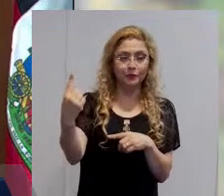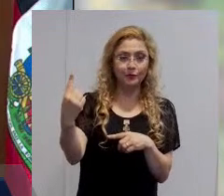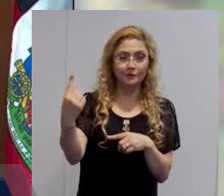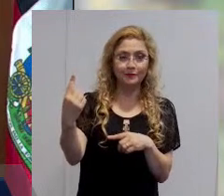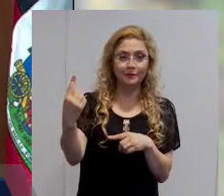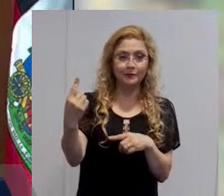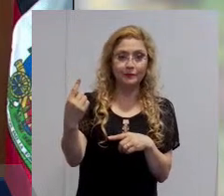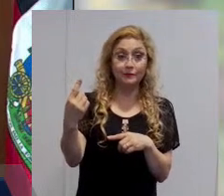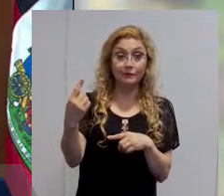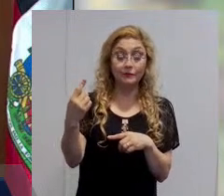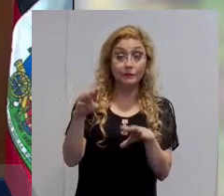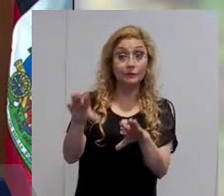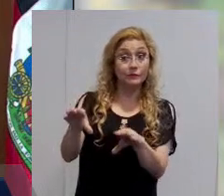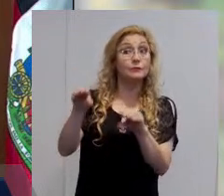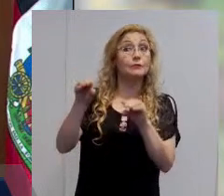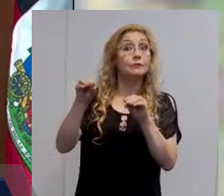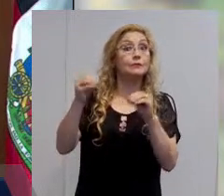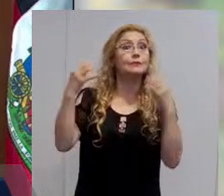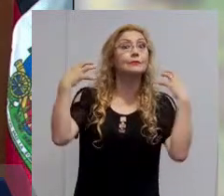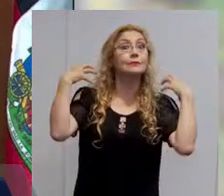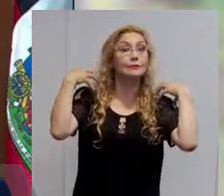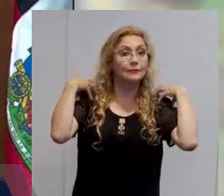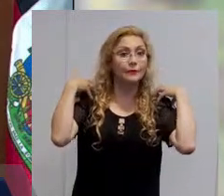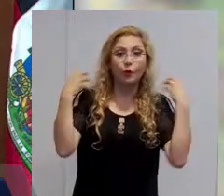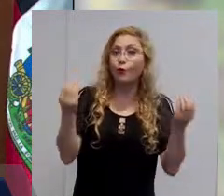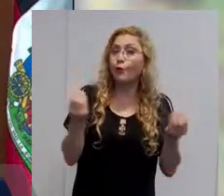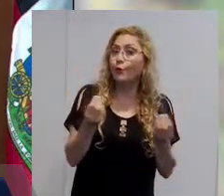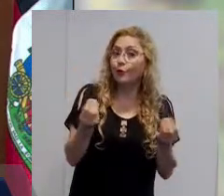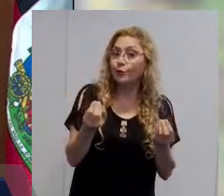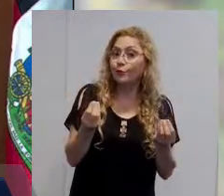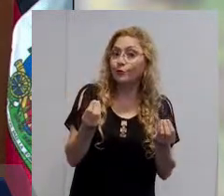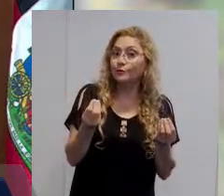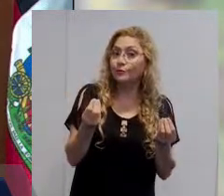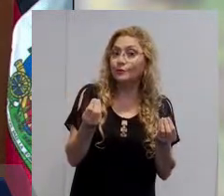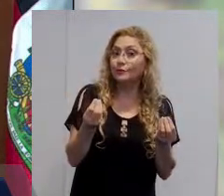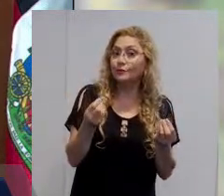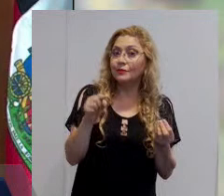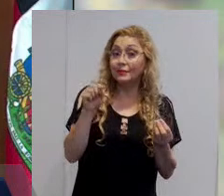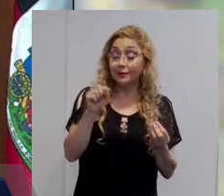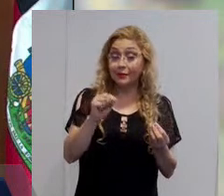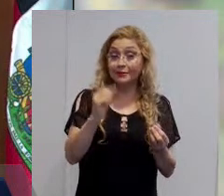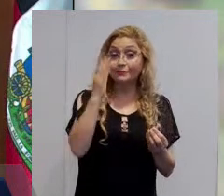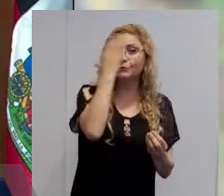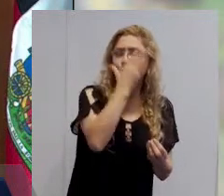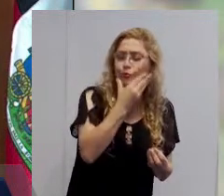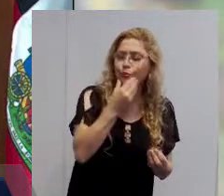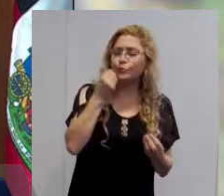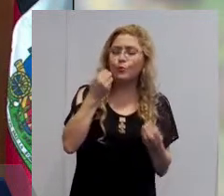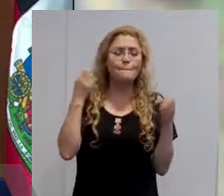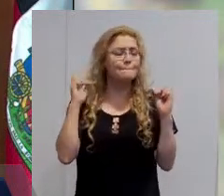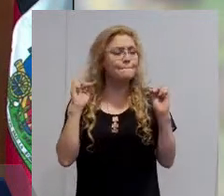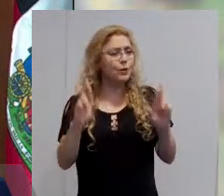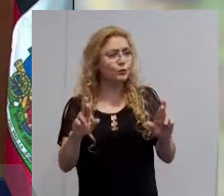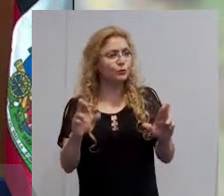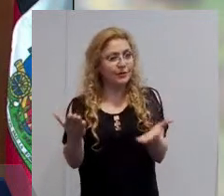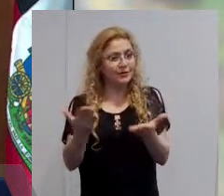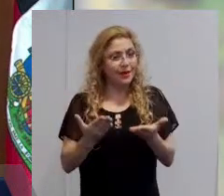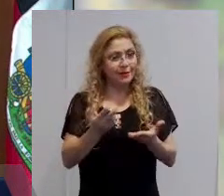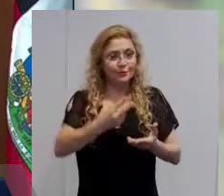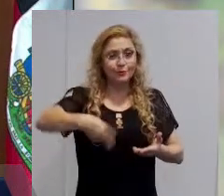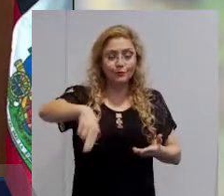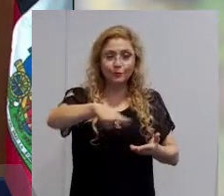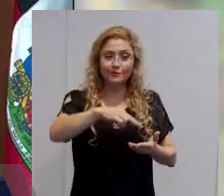one sits and how we take on that responsibility so that this beautiful